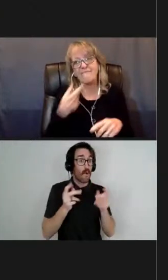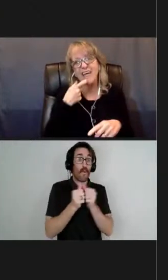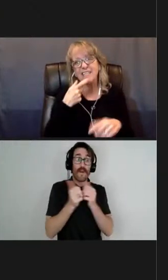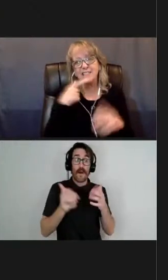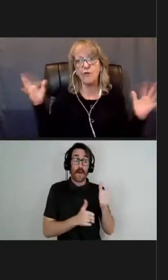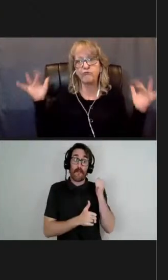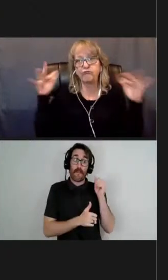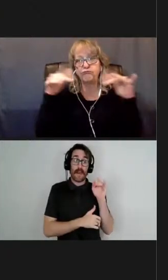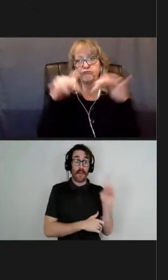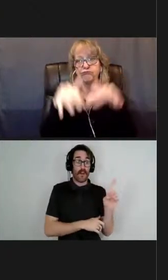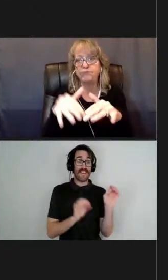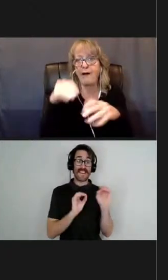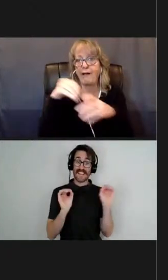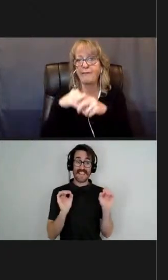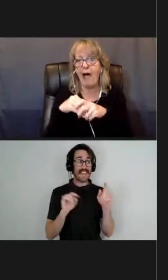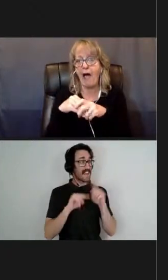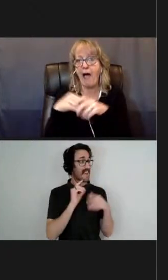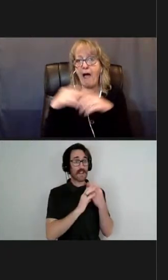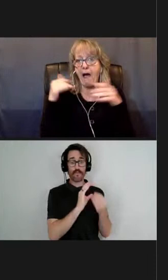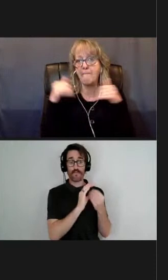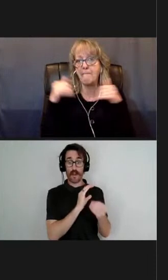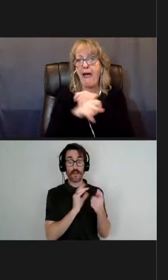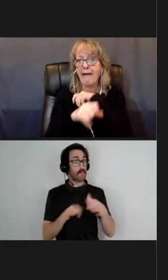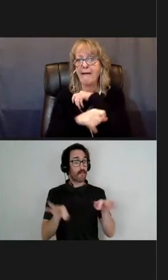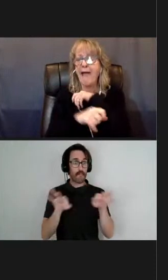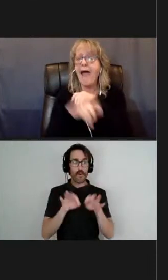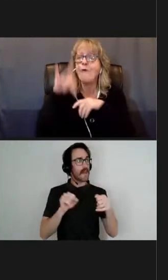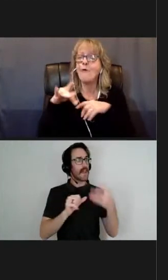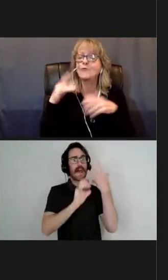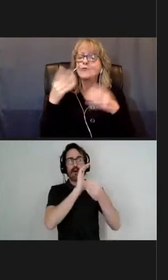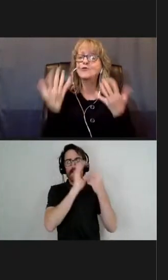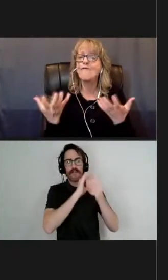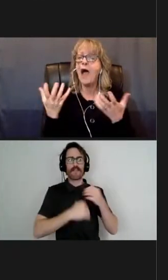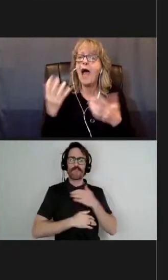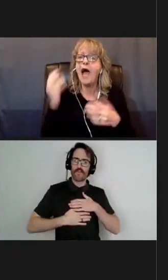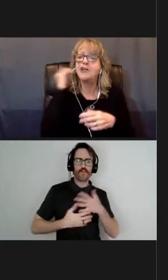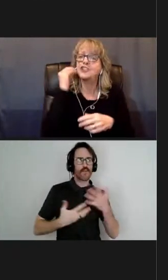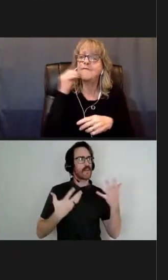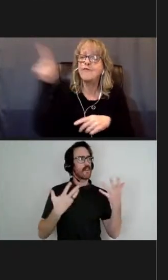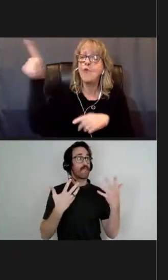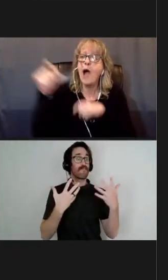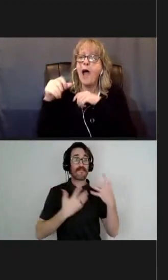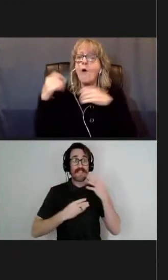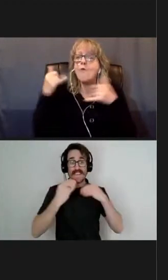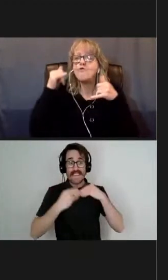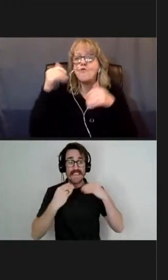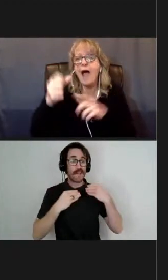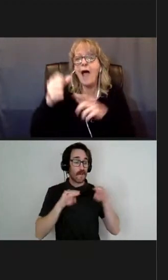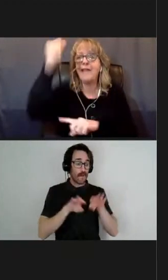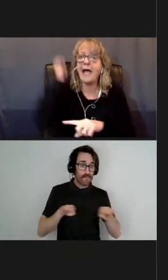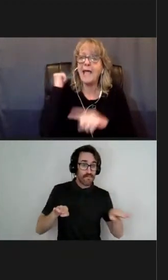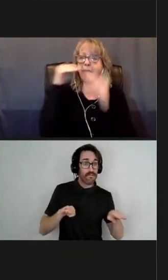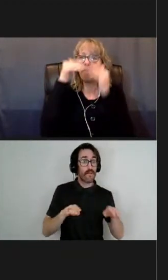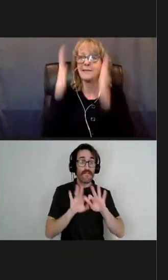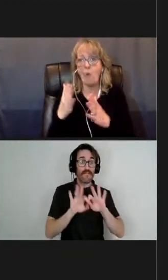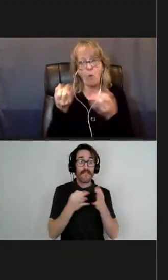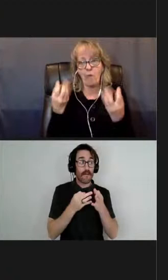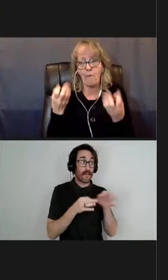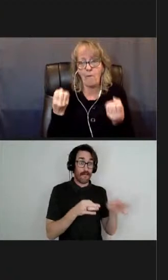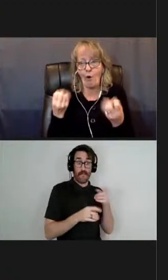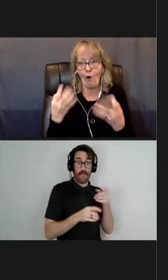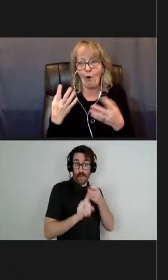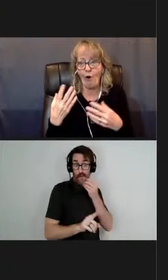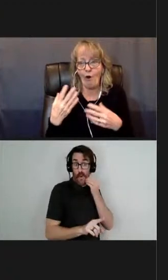backyard. It's really important to be able to get outside and maybe have a picnic with your household.